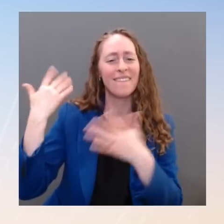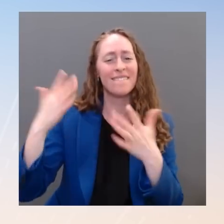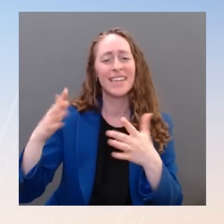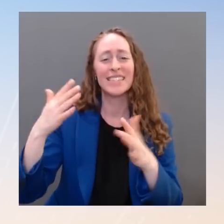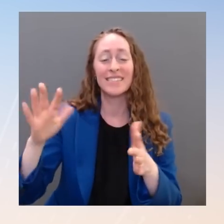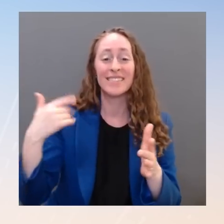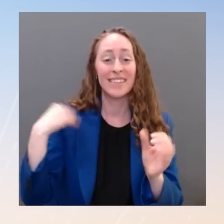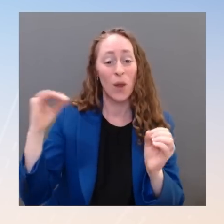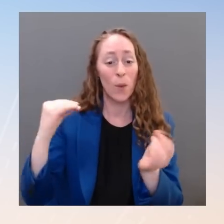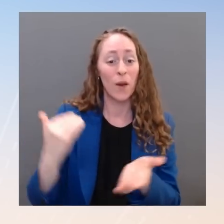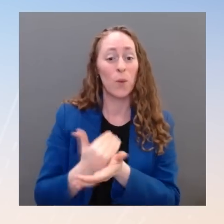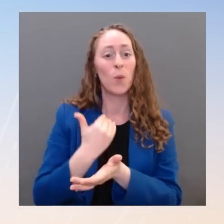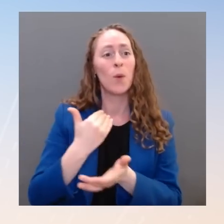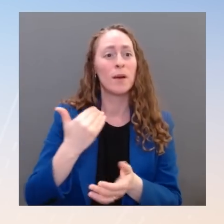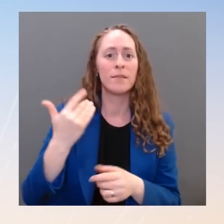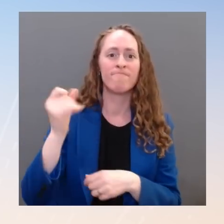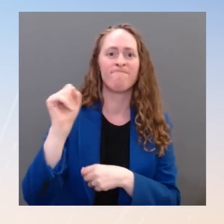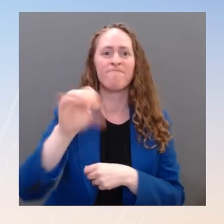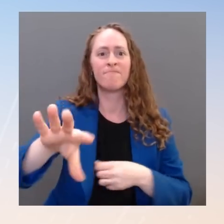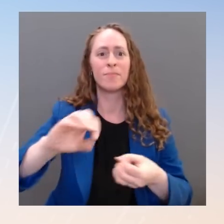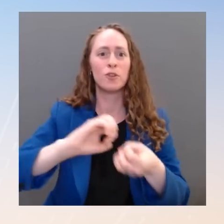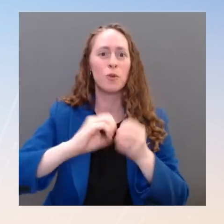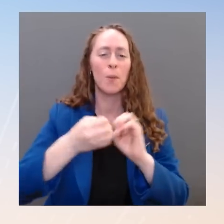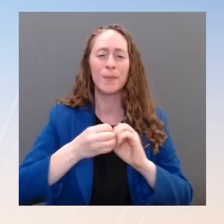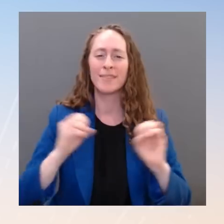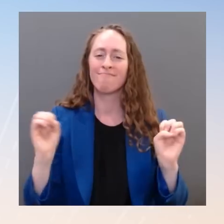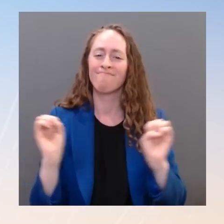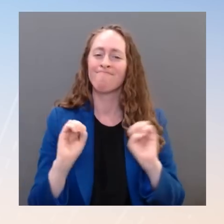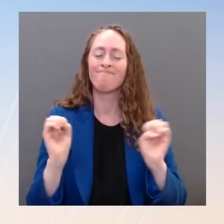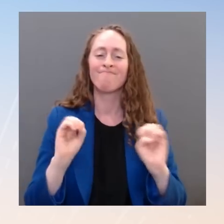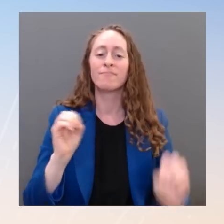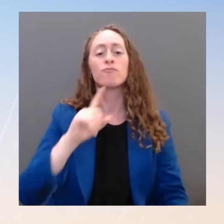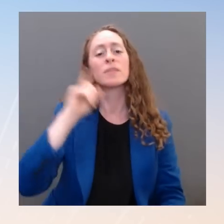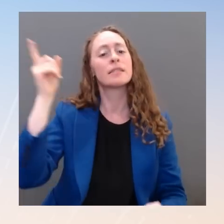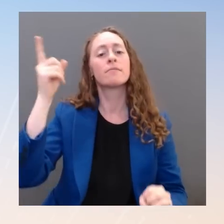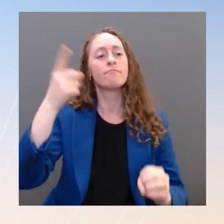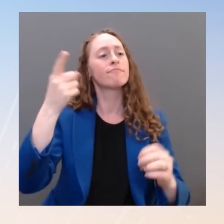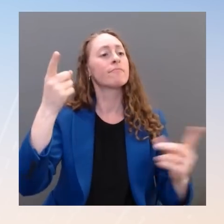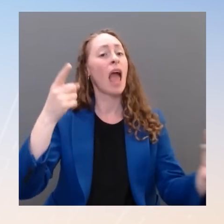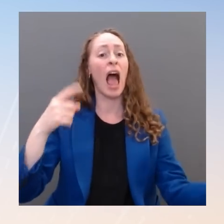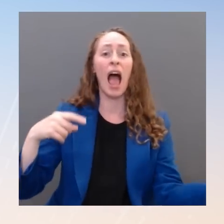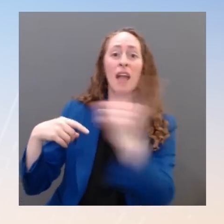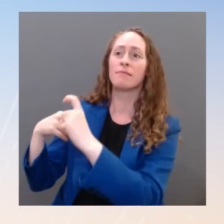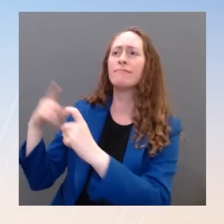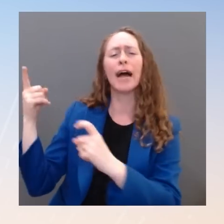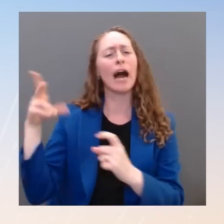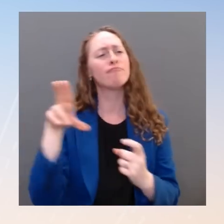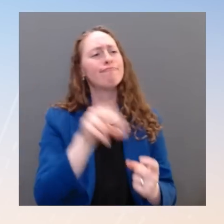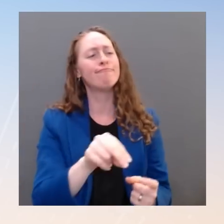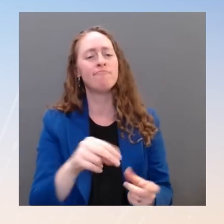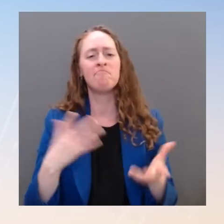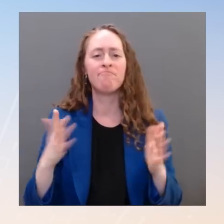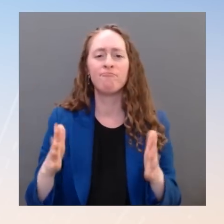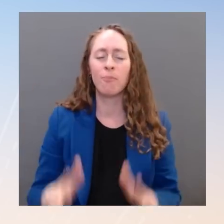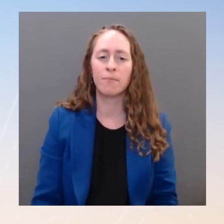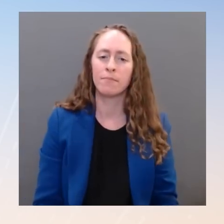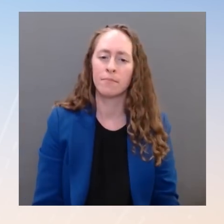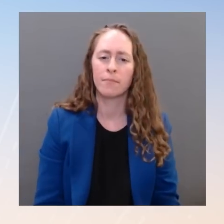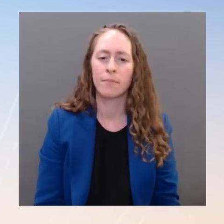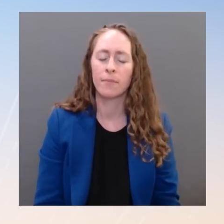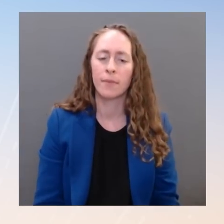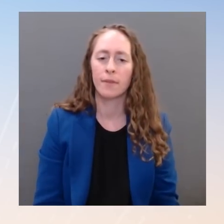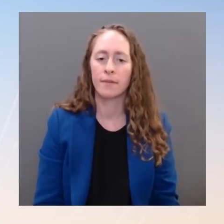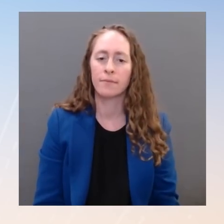just reacting to that size of the number. He said in the past, and I've reiterated, that he would be happy to sign a piece